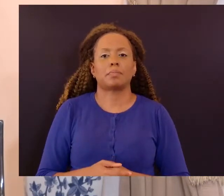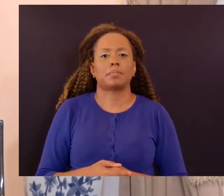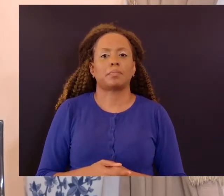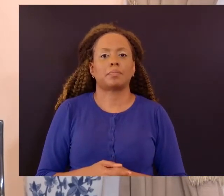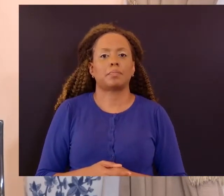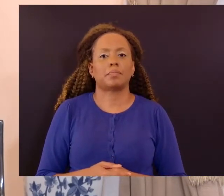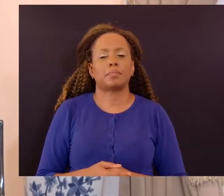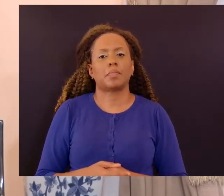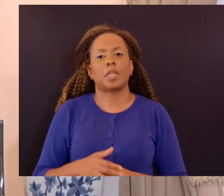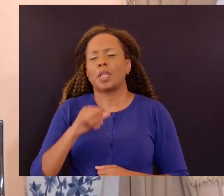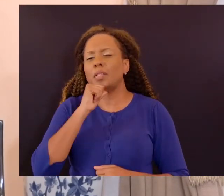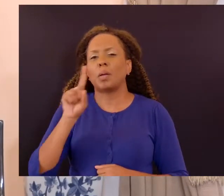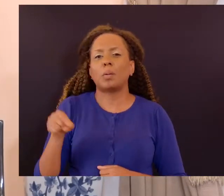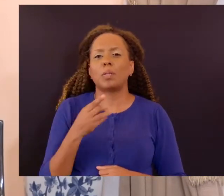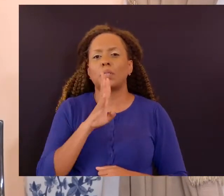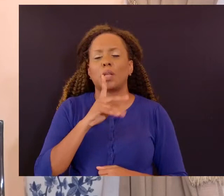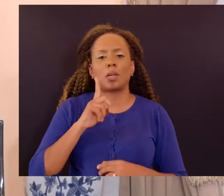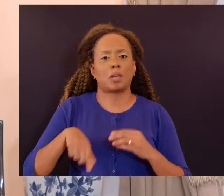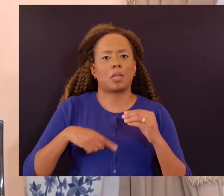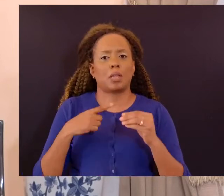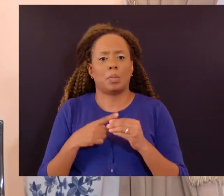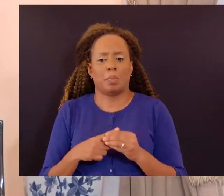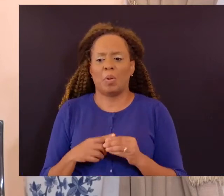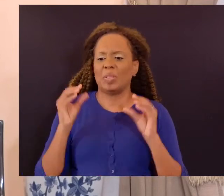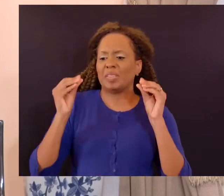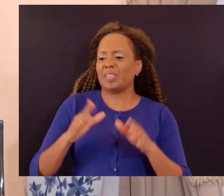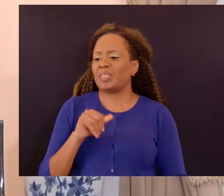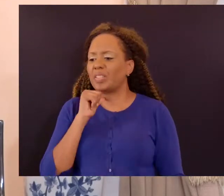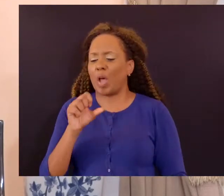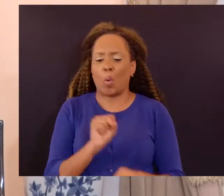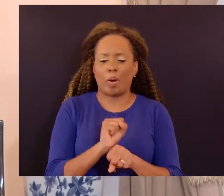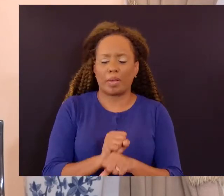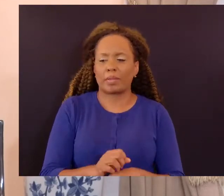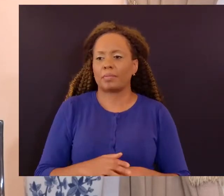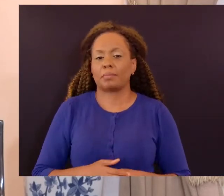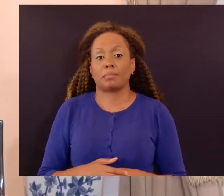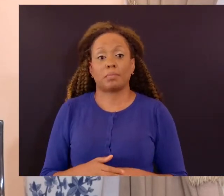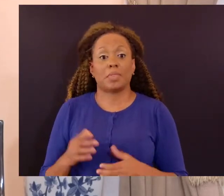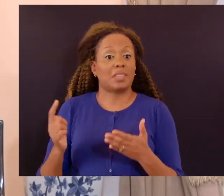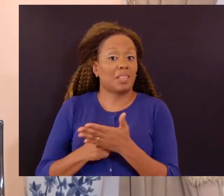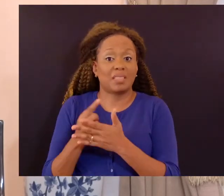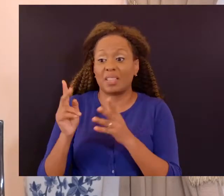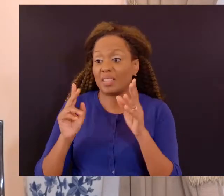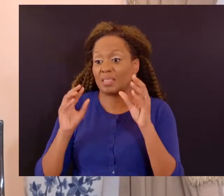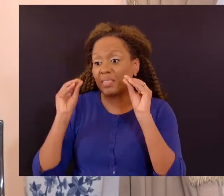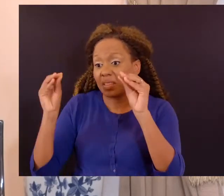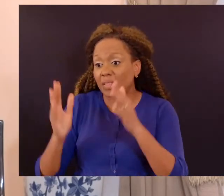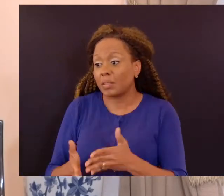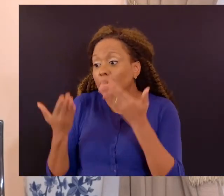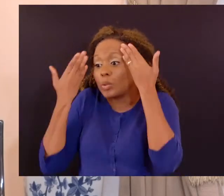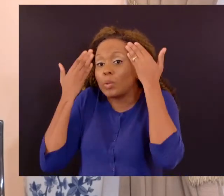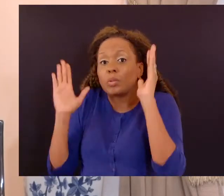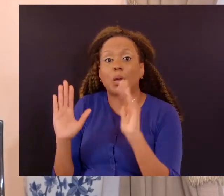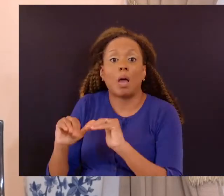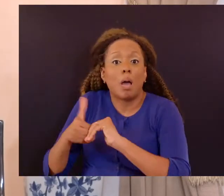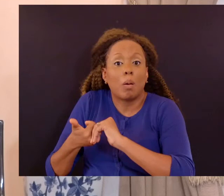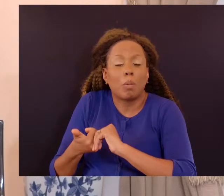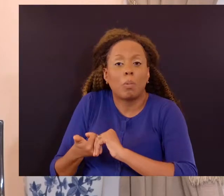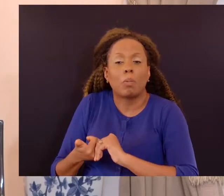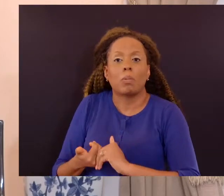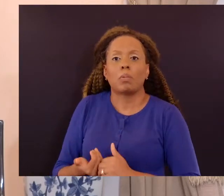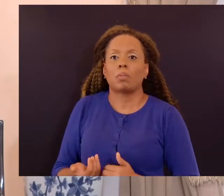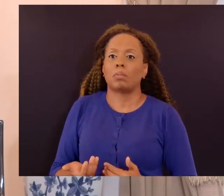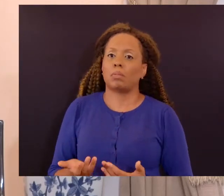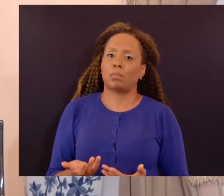supposed to do. Sometimes people don't do what they're supposed to do because they don't know, or because nobody has reinforced the concepts, or nobody